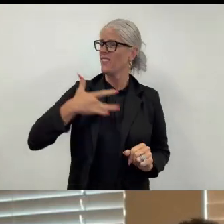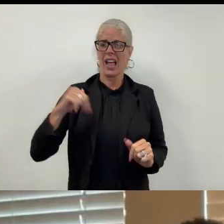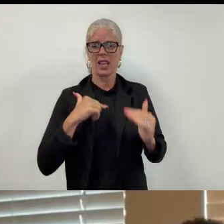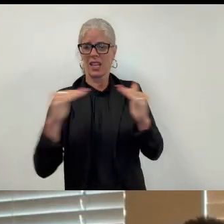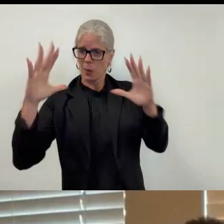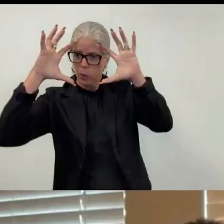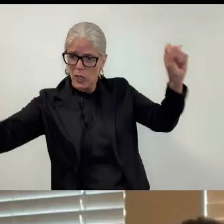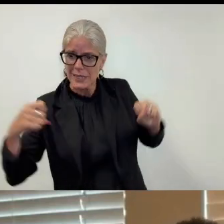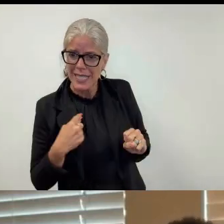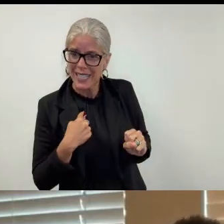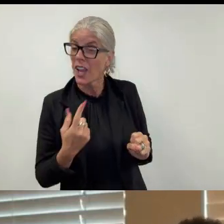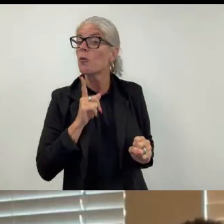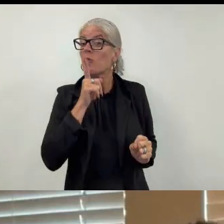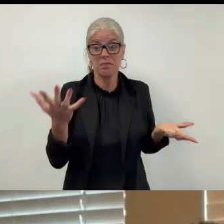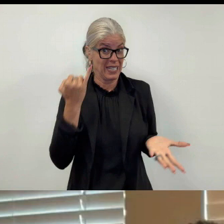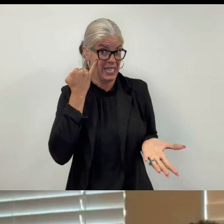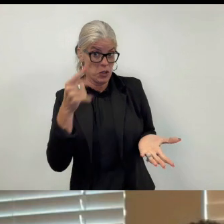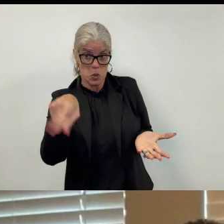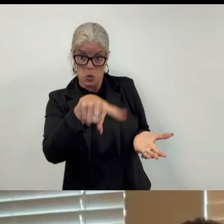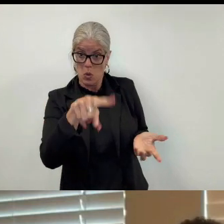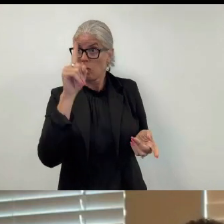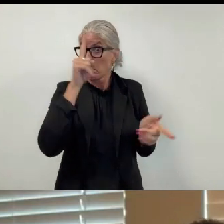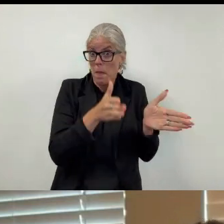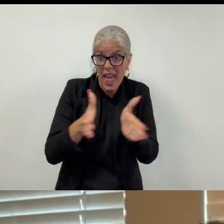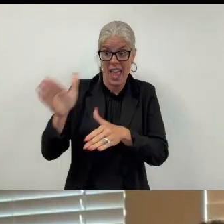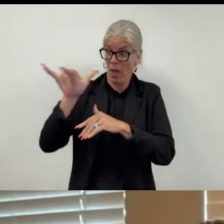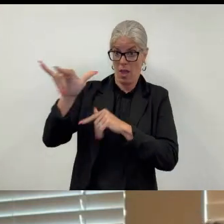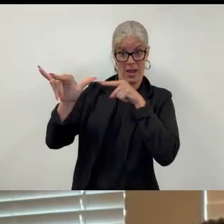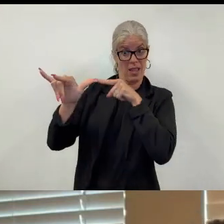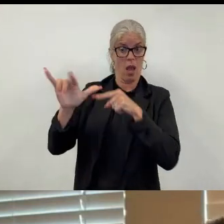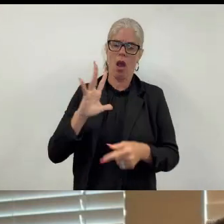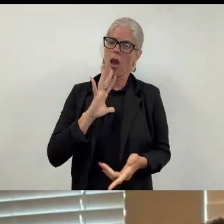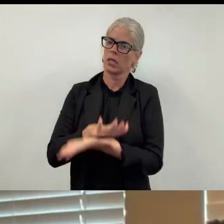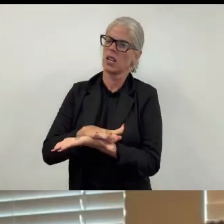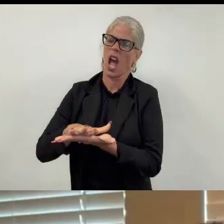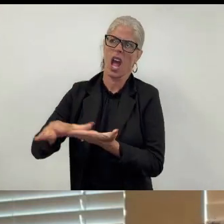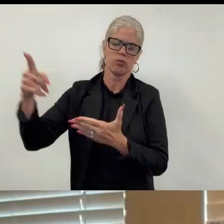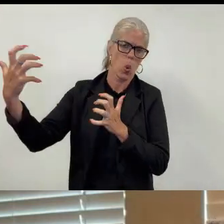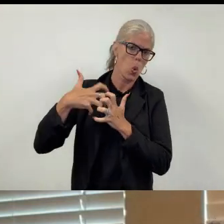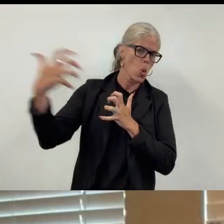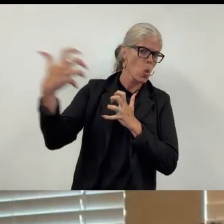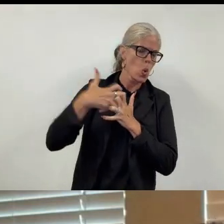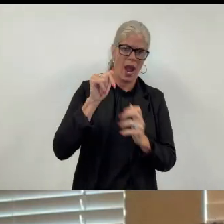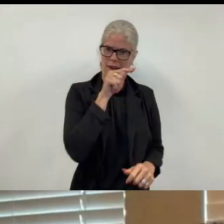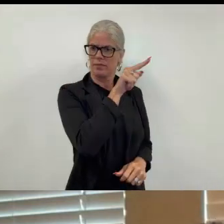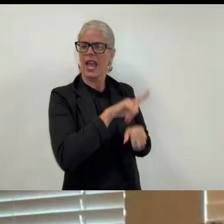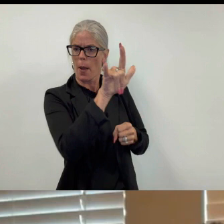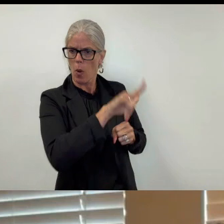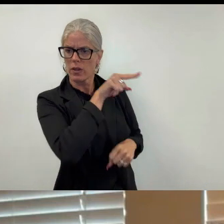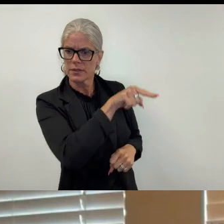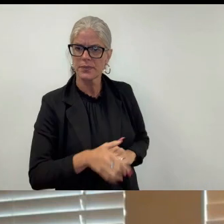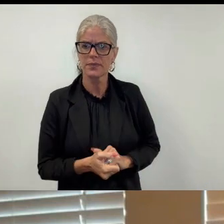I am like a famous president or something, because it is, if you plan ahead, it is one of the